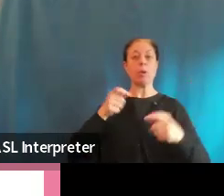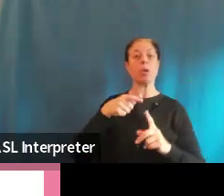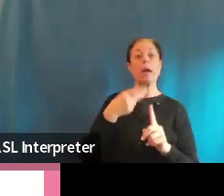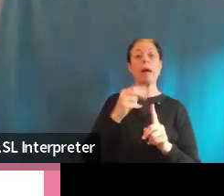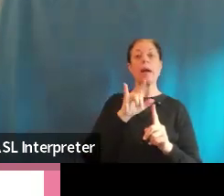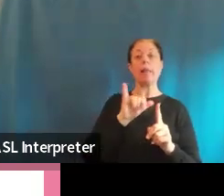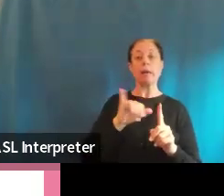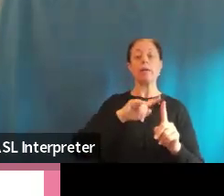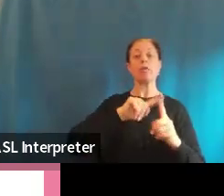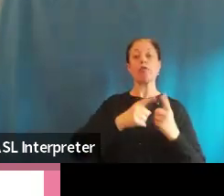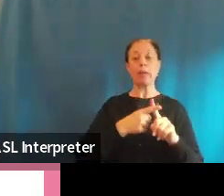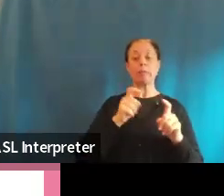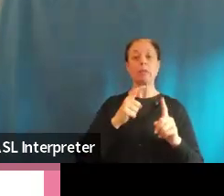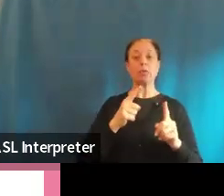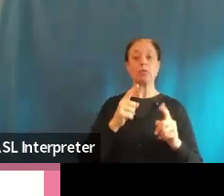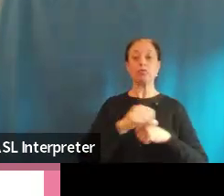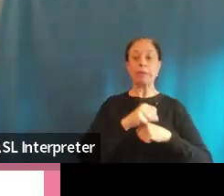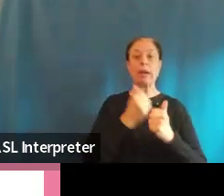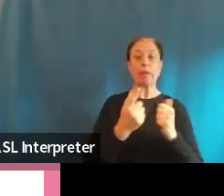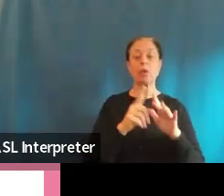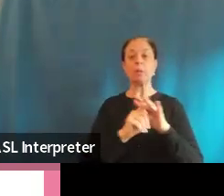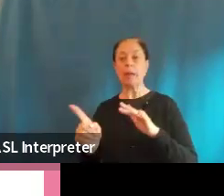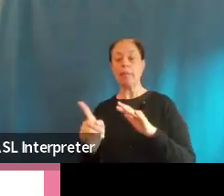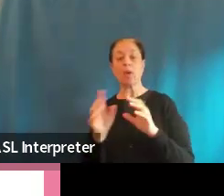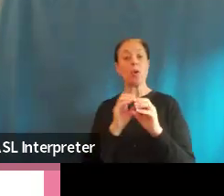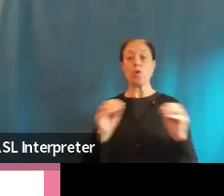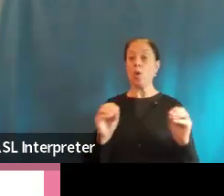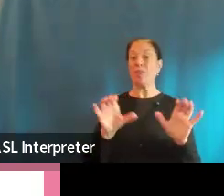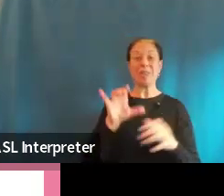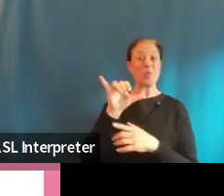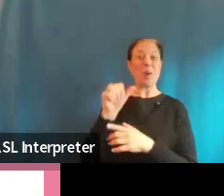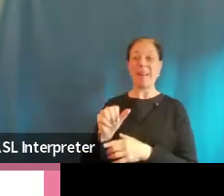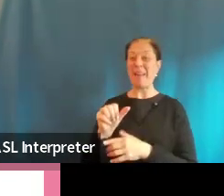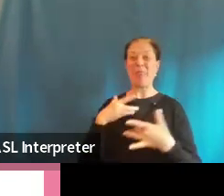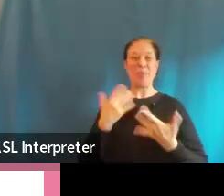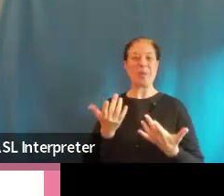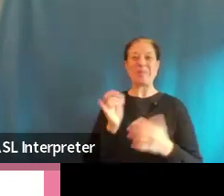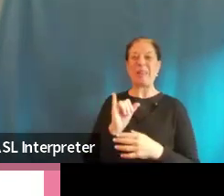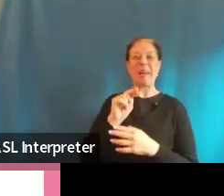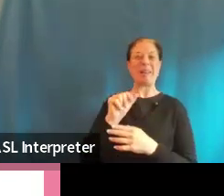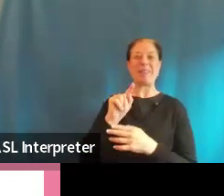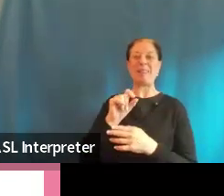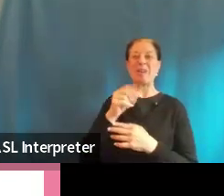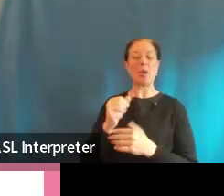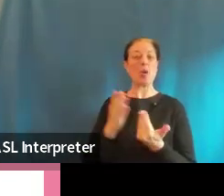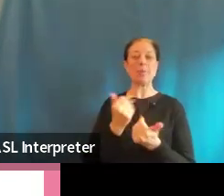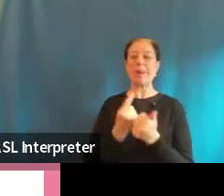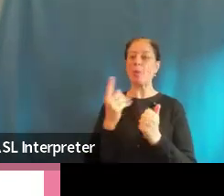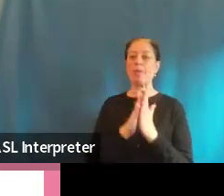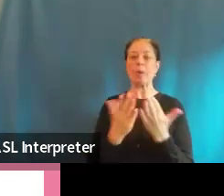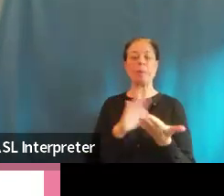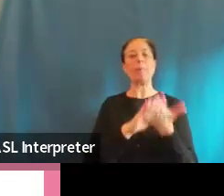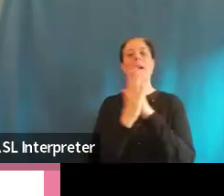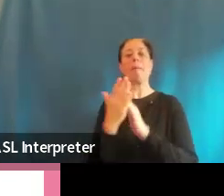her friends must risk everything to escape. No one does YA thrillers like Natasha. Almost every one of her books has gone on to become